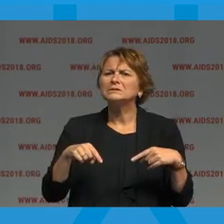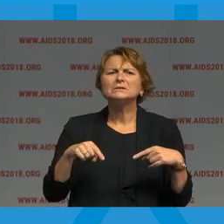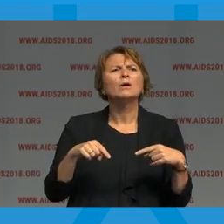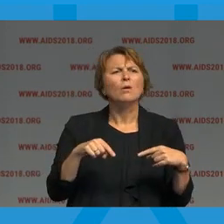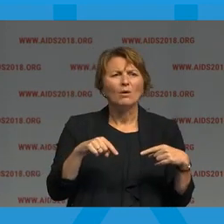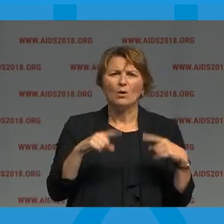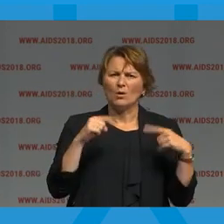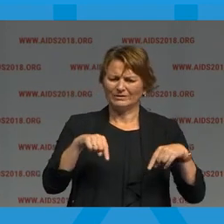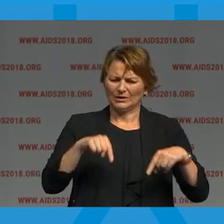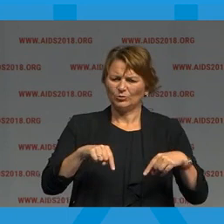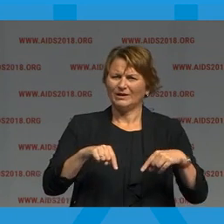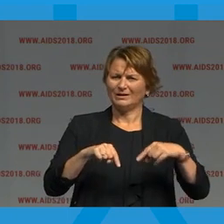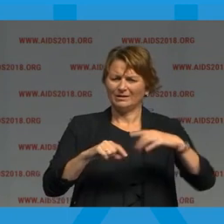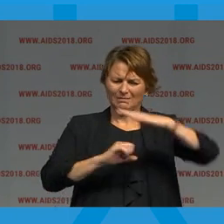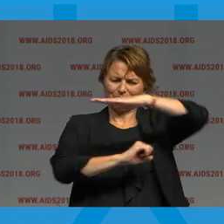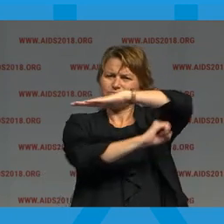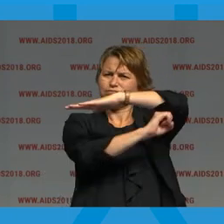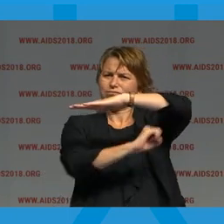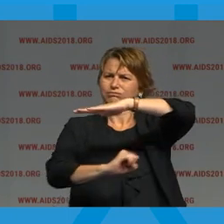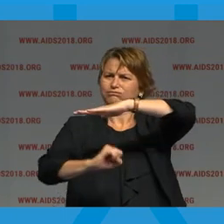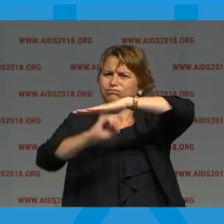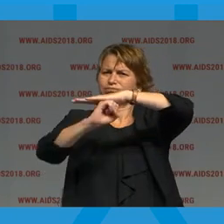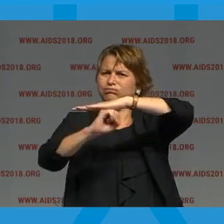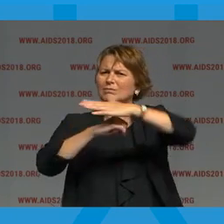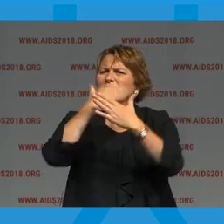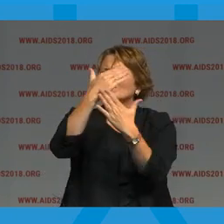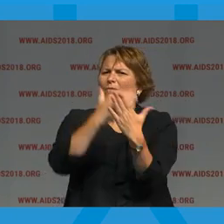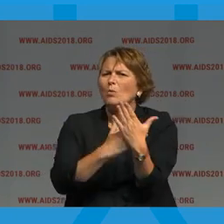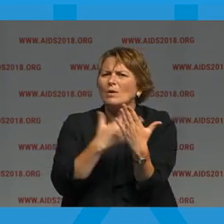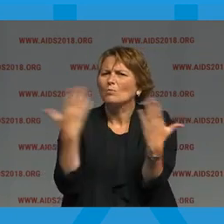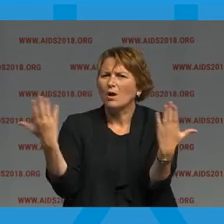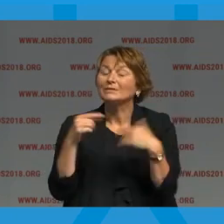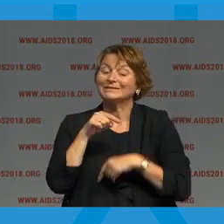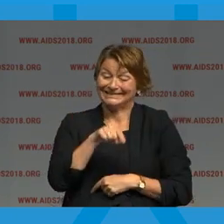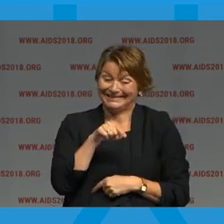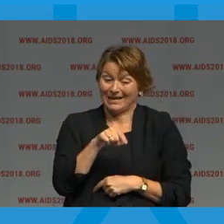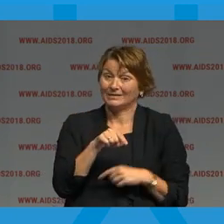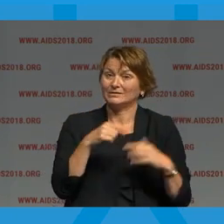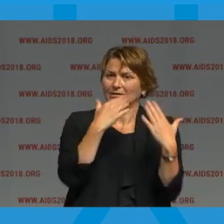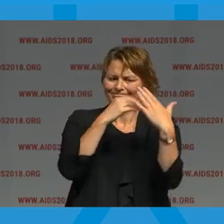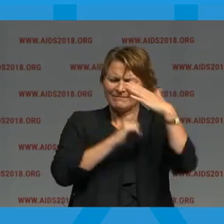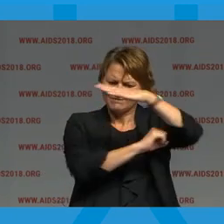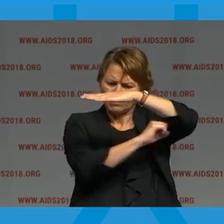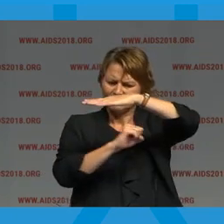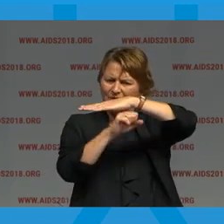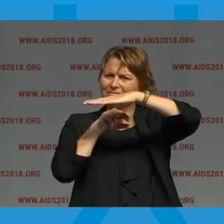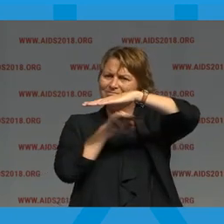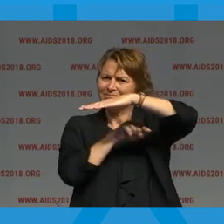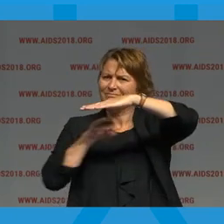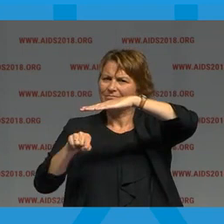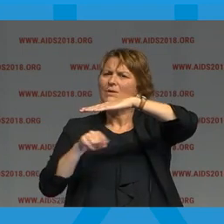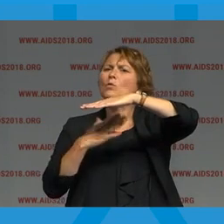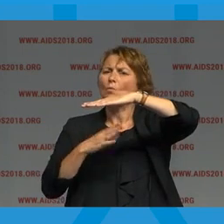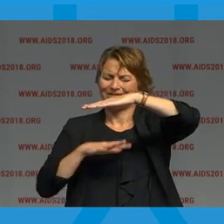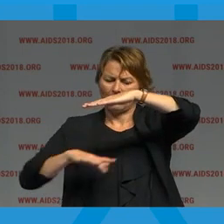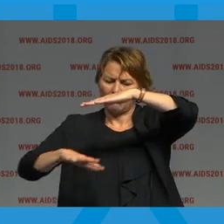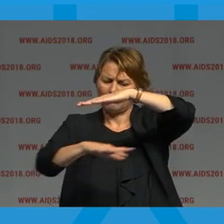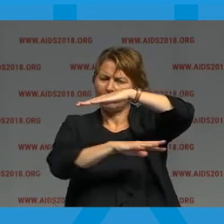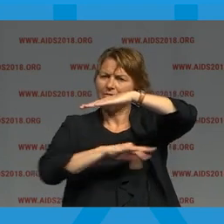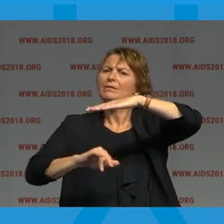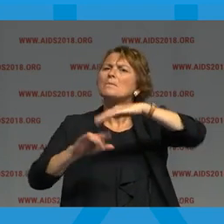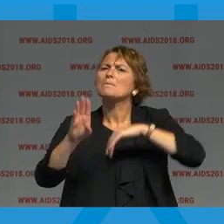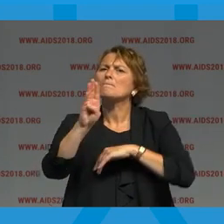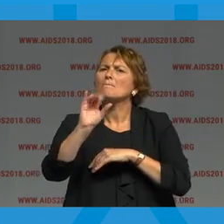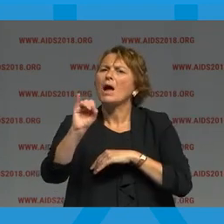is at the foundation of our programs is to allow us to incorporate new proven biomedical and behavioral